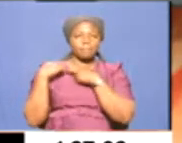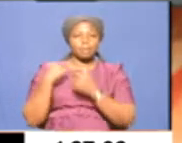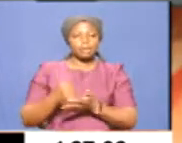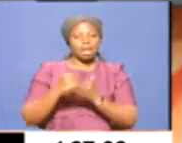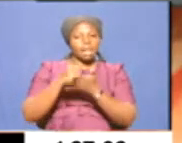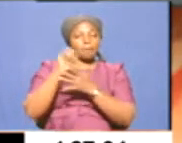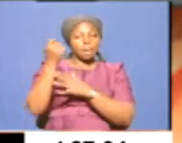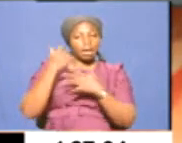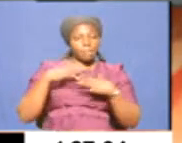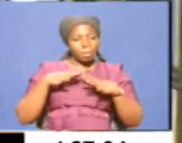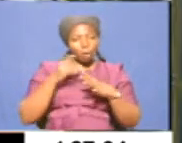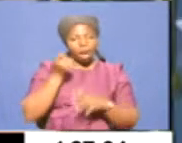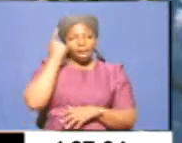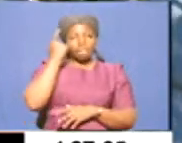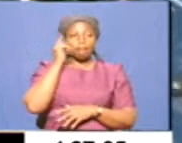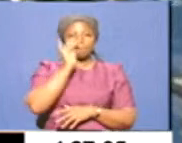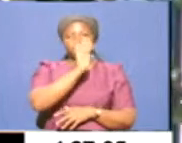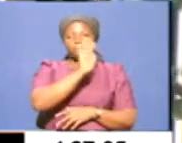their health.